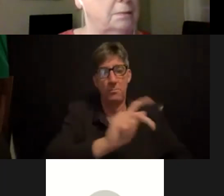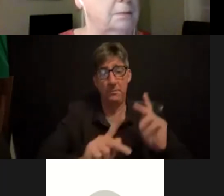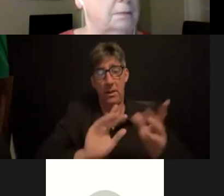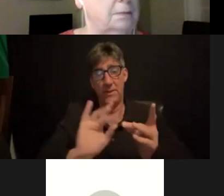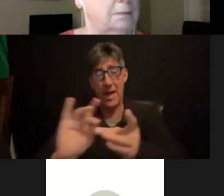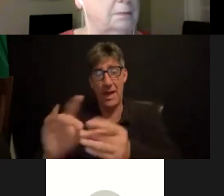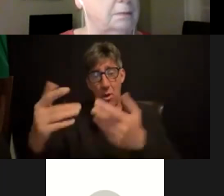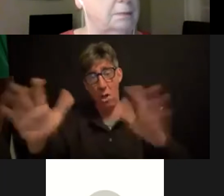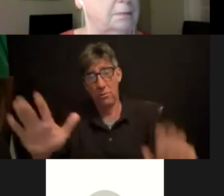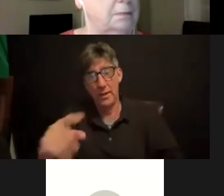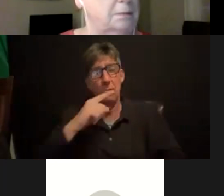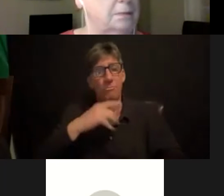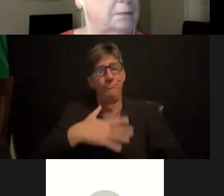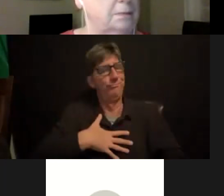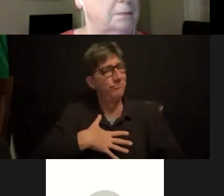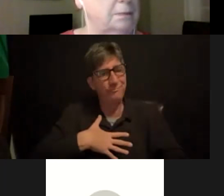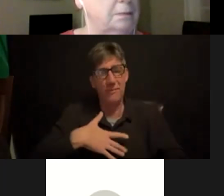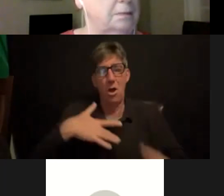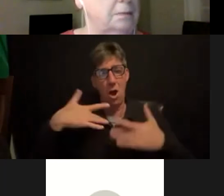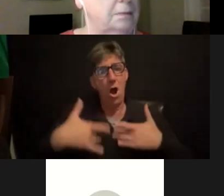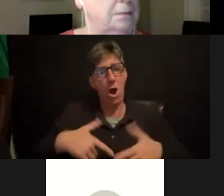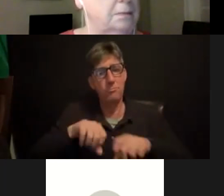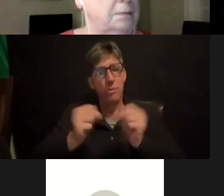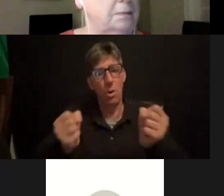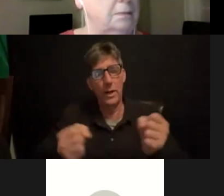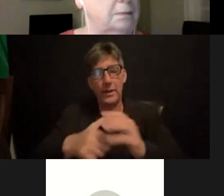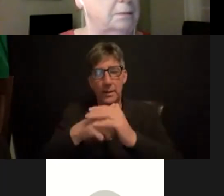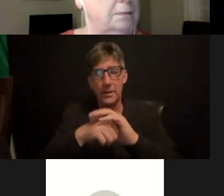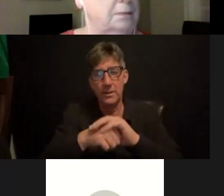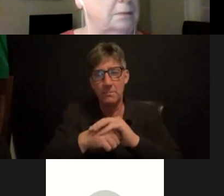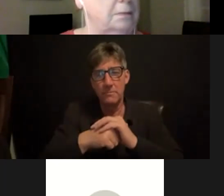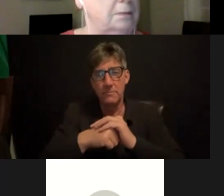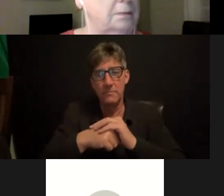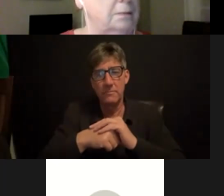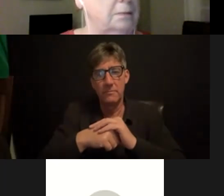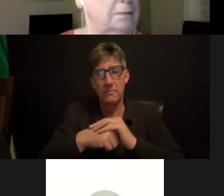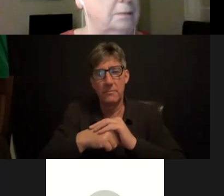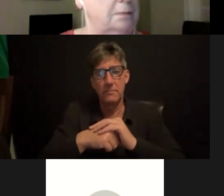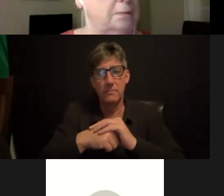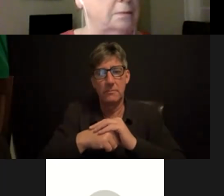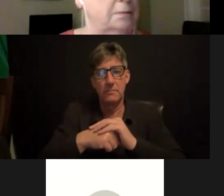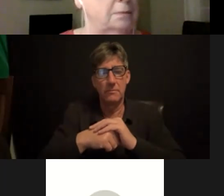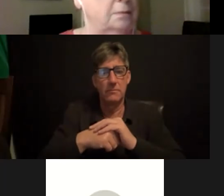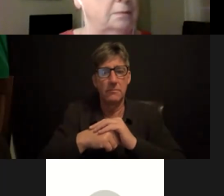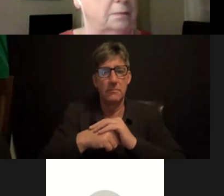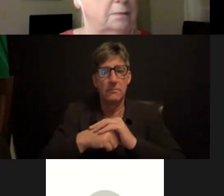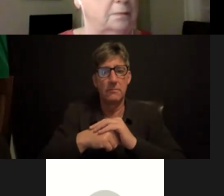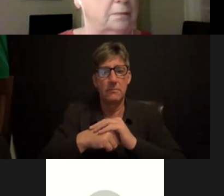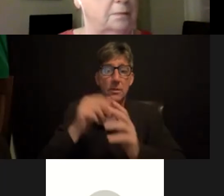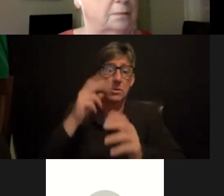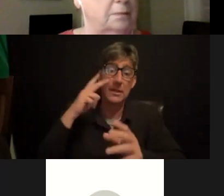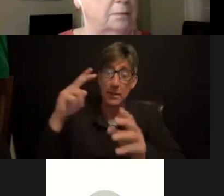we're really heartbroken and disheartened to see kind of the challenges in complete